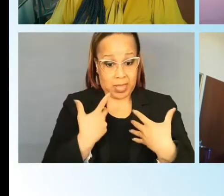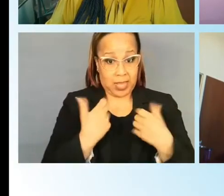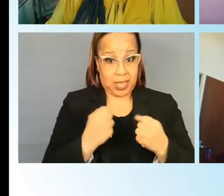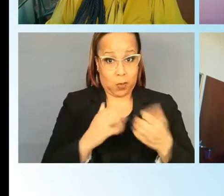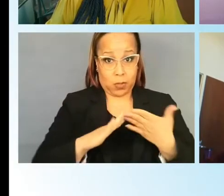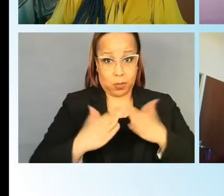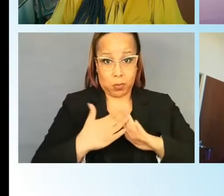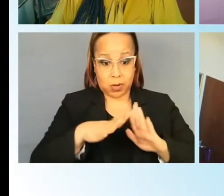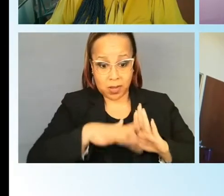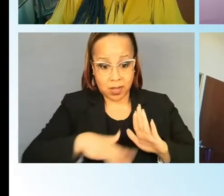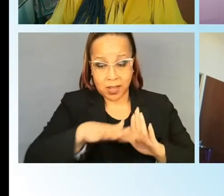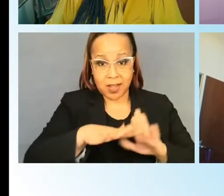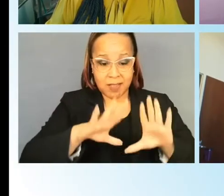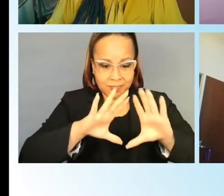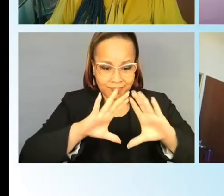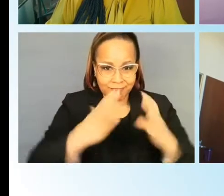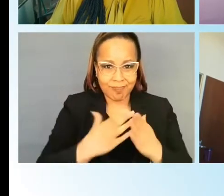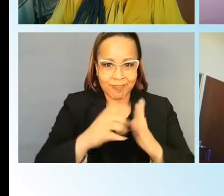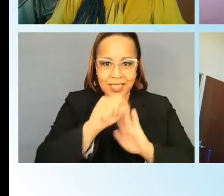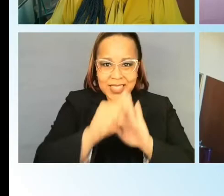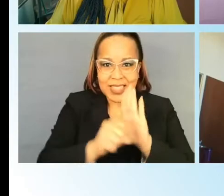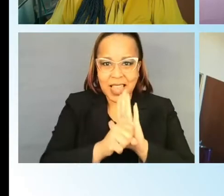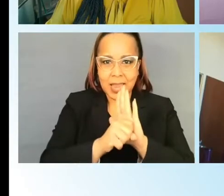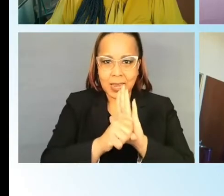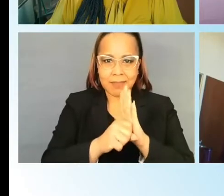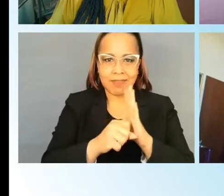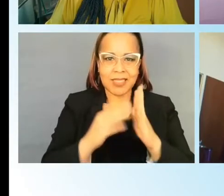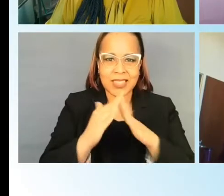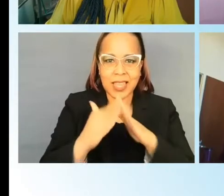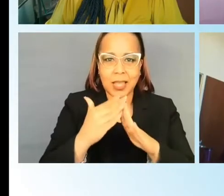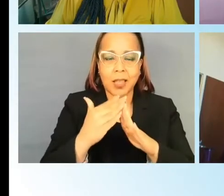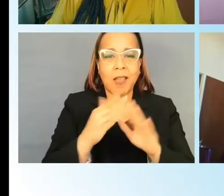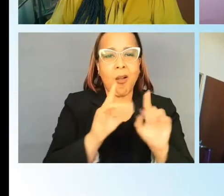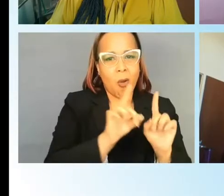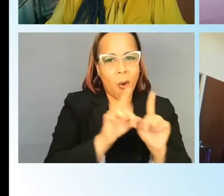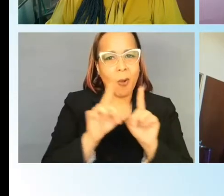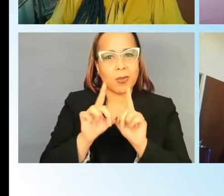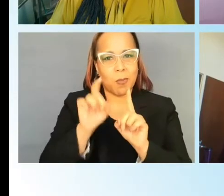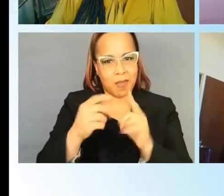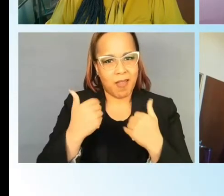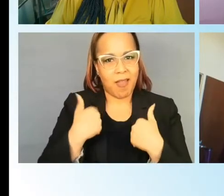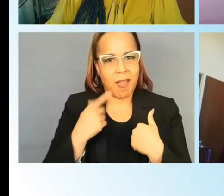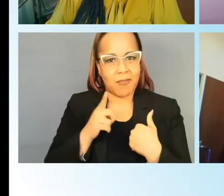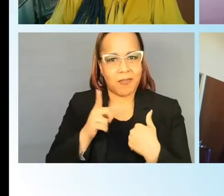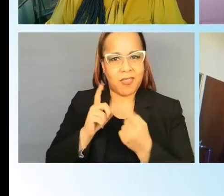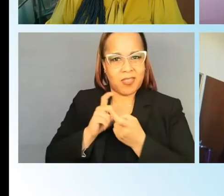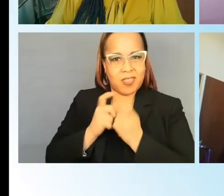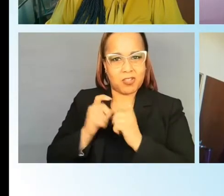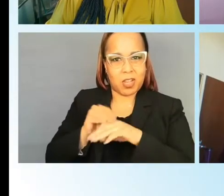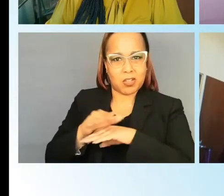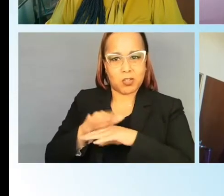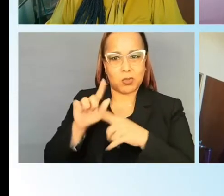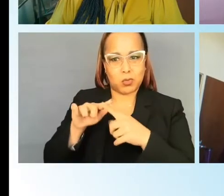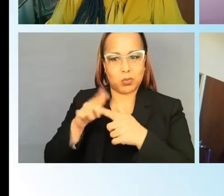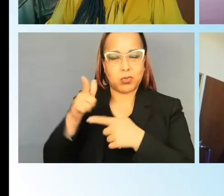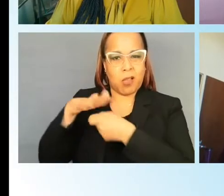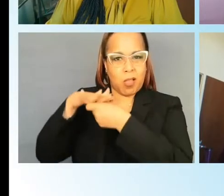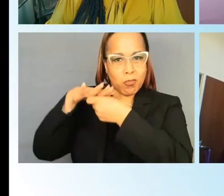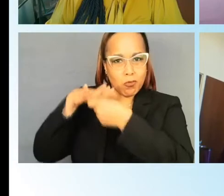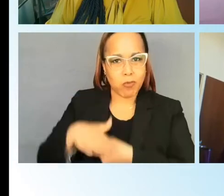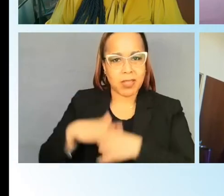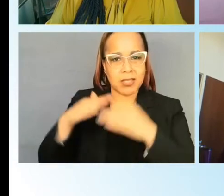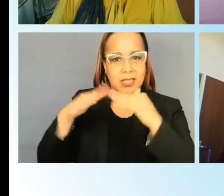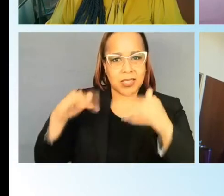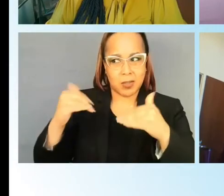as a society, as a state or a city, there has to also be those changes to the oppressive racist systems that we